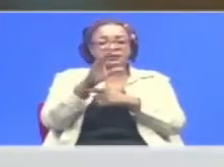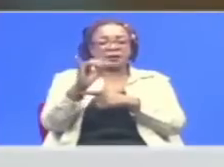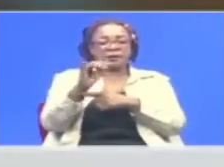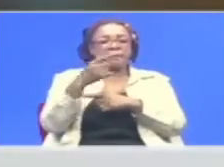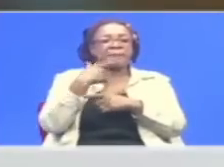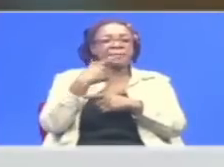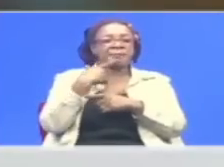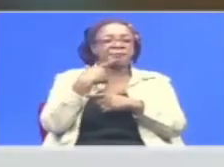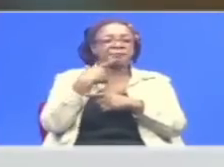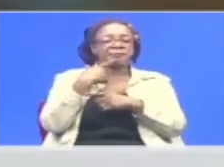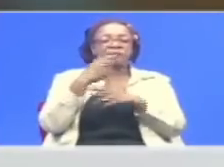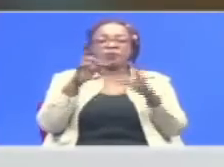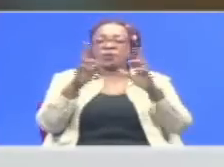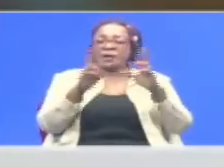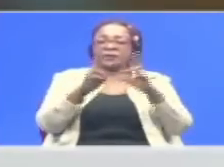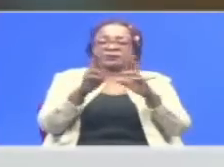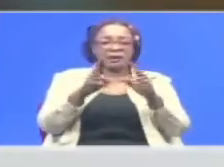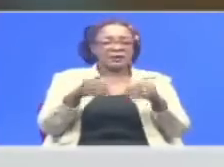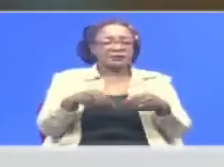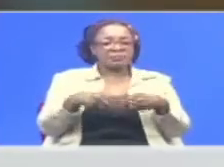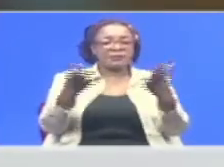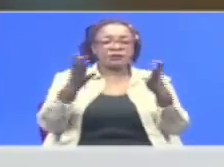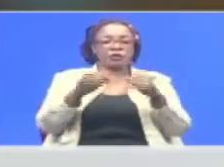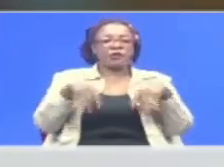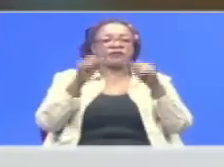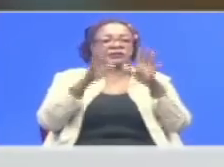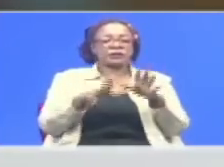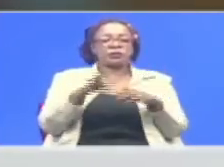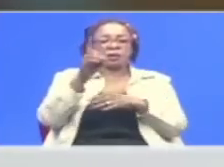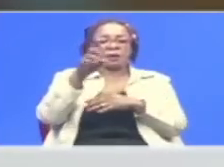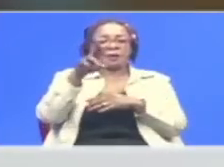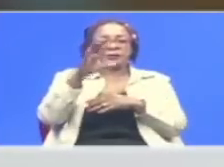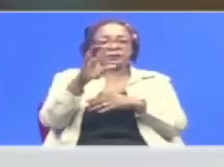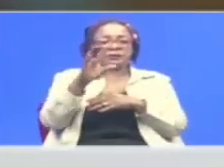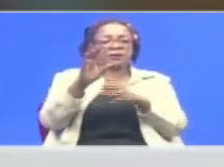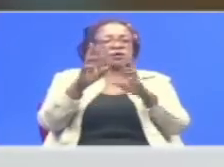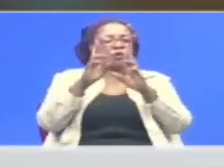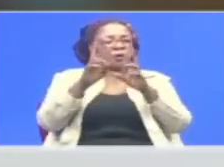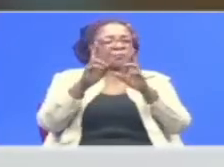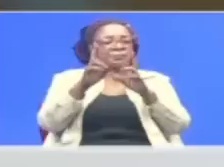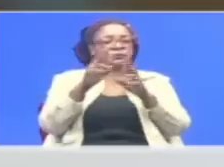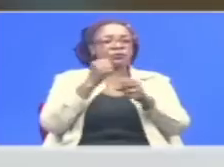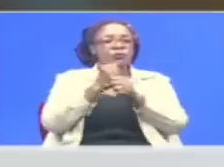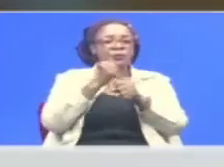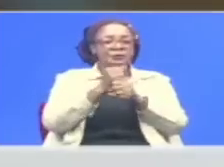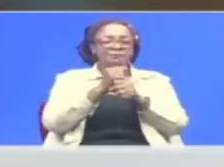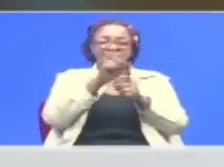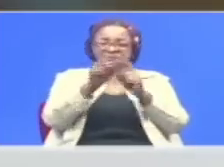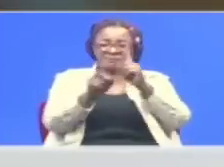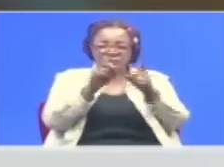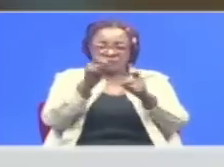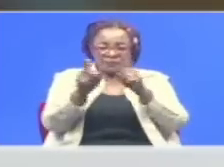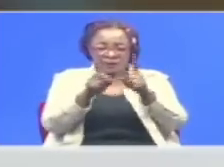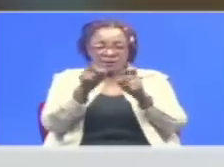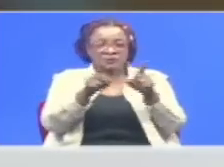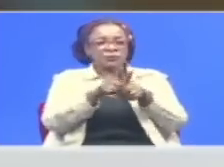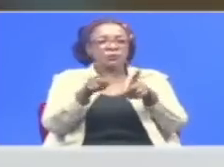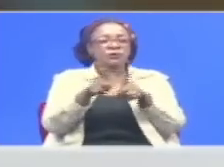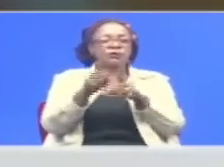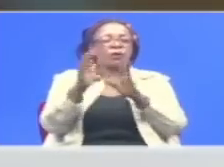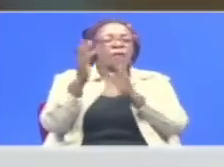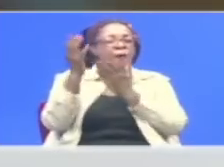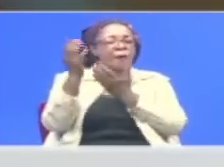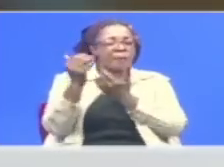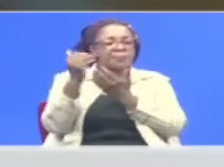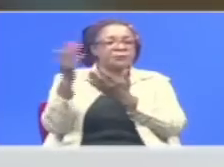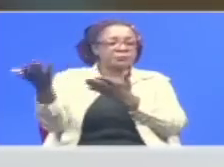that it has already dispatched officers to the DRC with the hope of conducting initial questioning and also with the hope of bringing